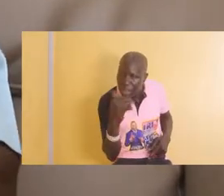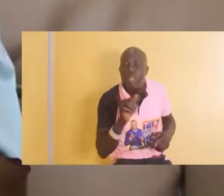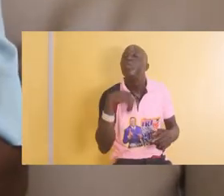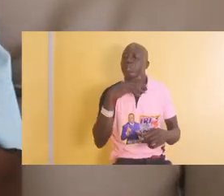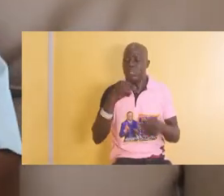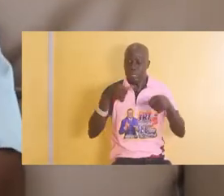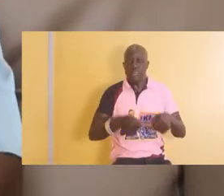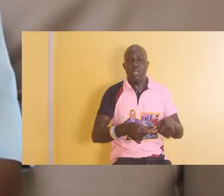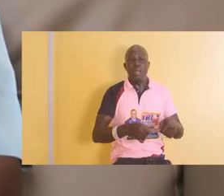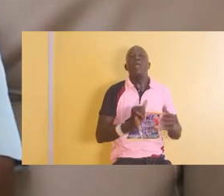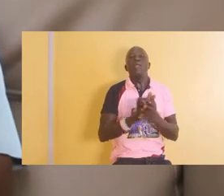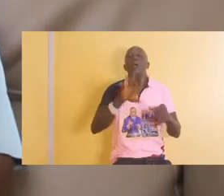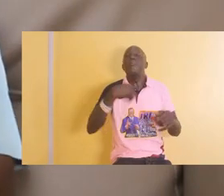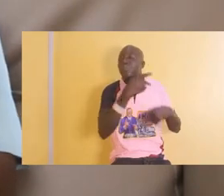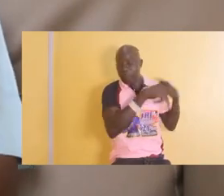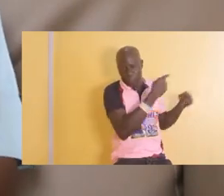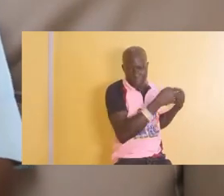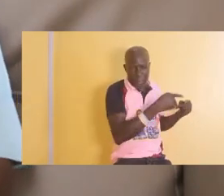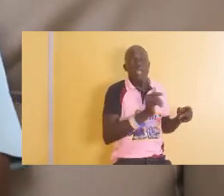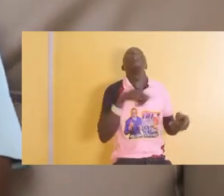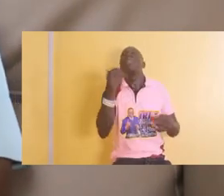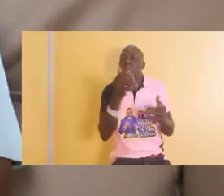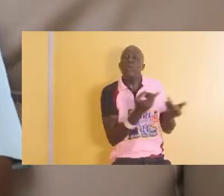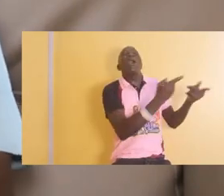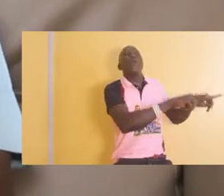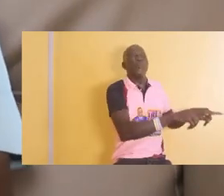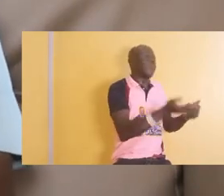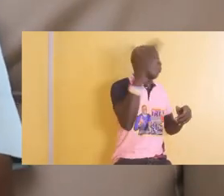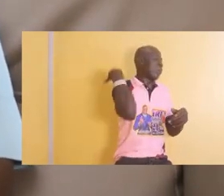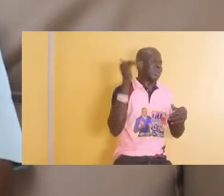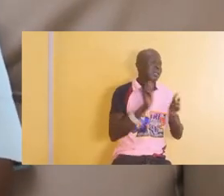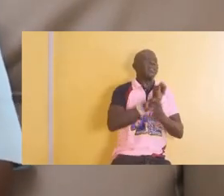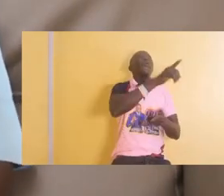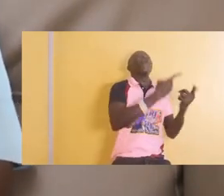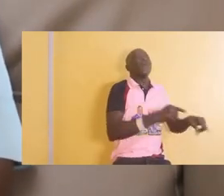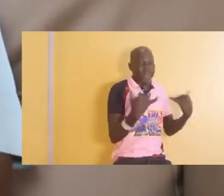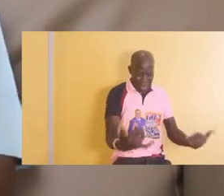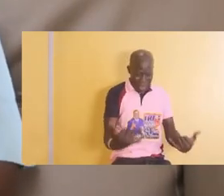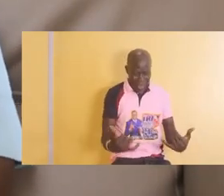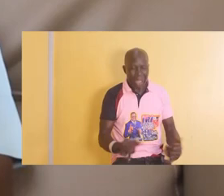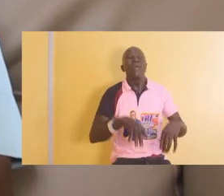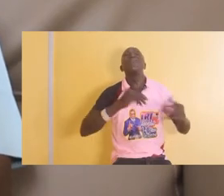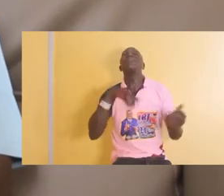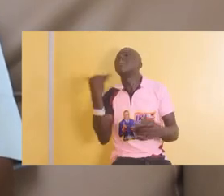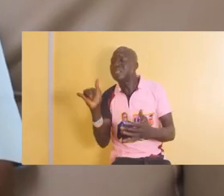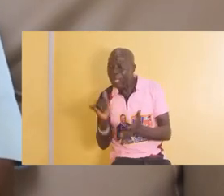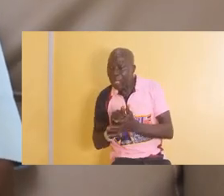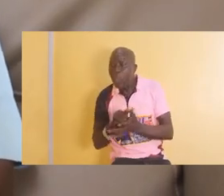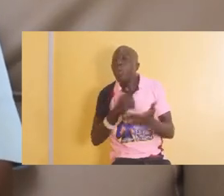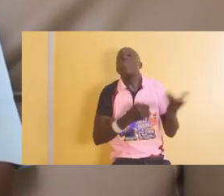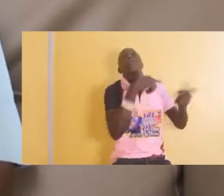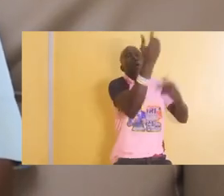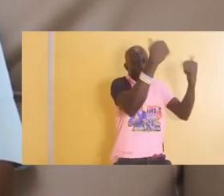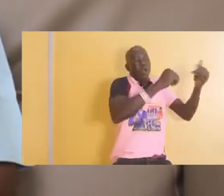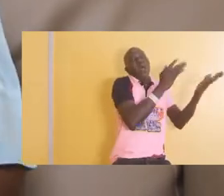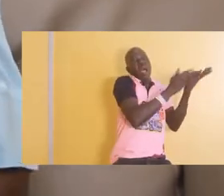be. Iran woli. Prophet. A so to sele koja. They will tell you what o to sele no wo lowo. What is happening right now? I say. O to bo wa sele.